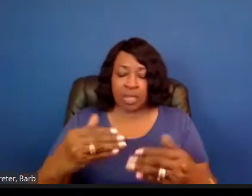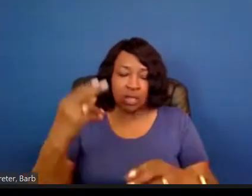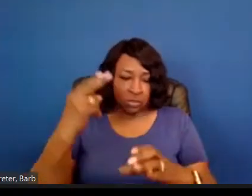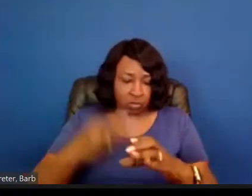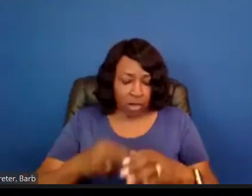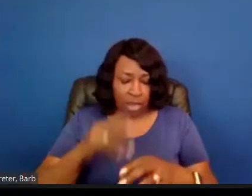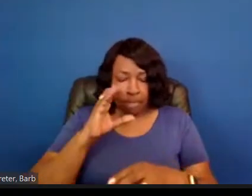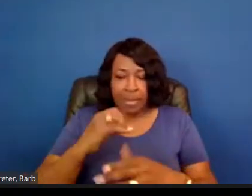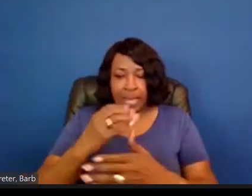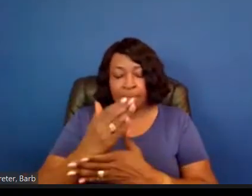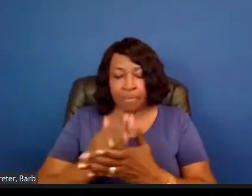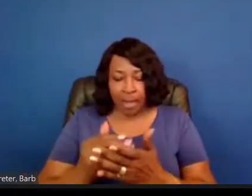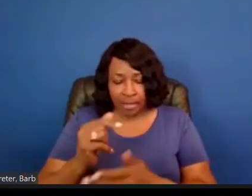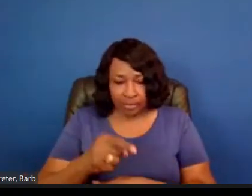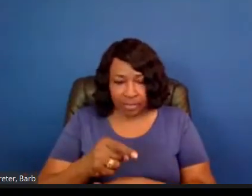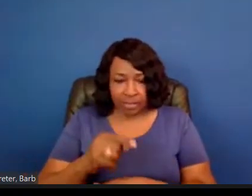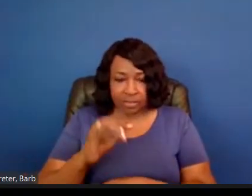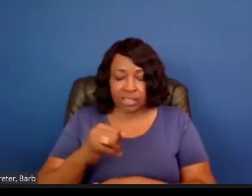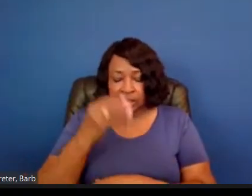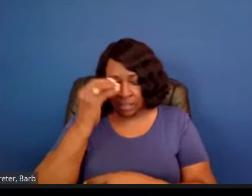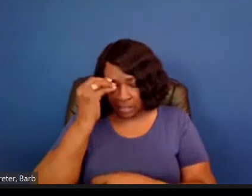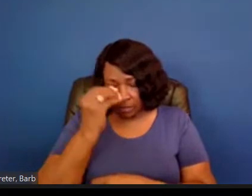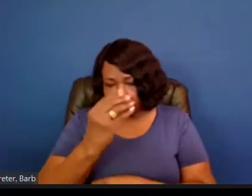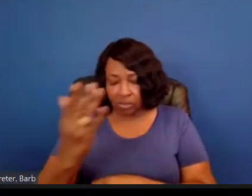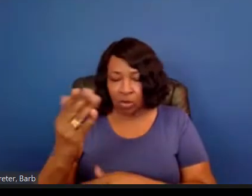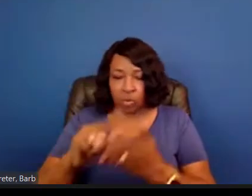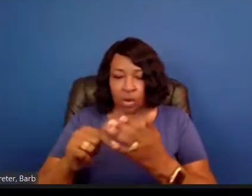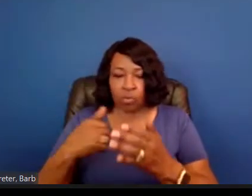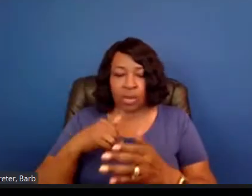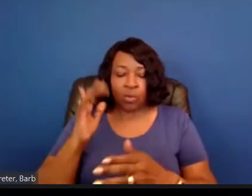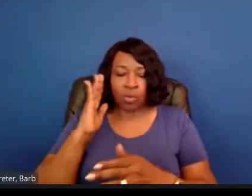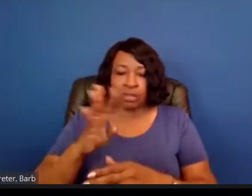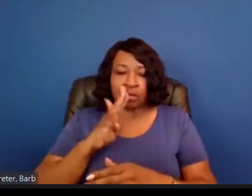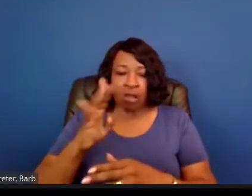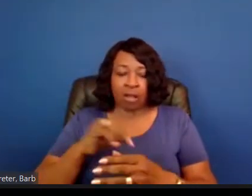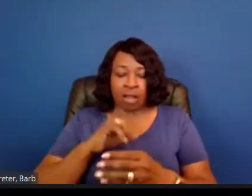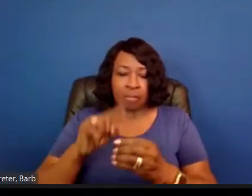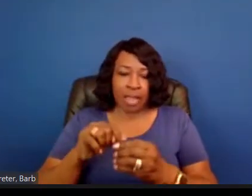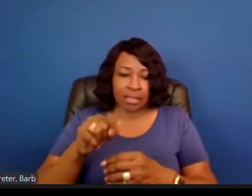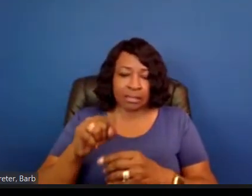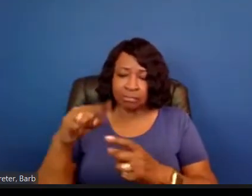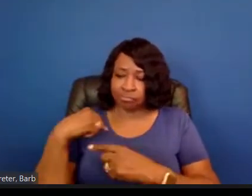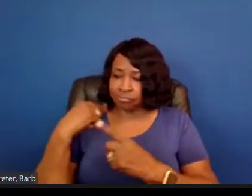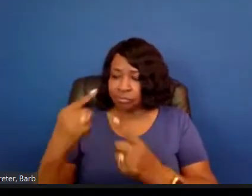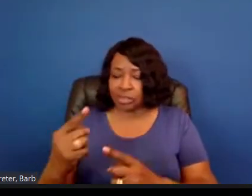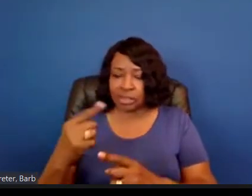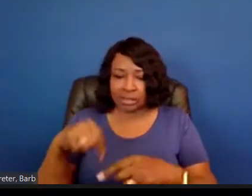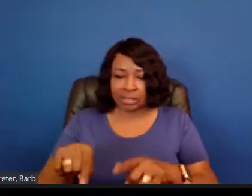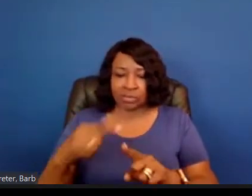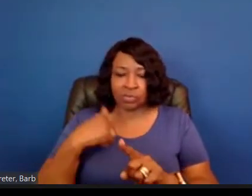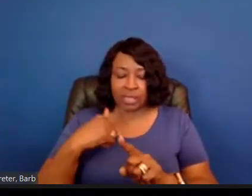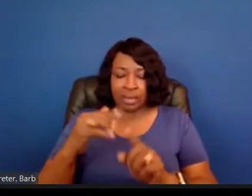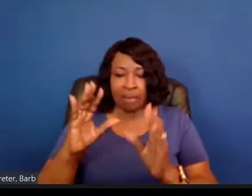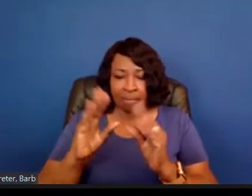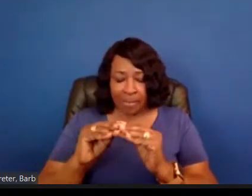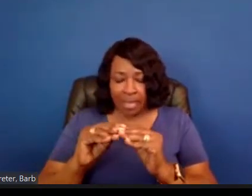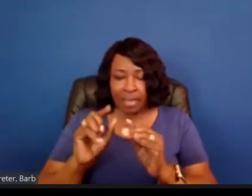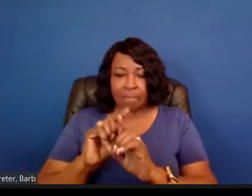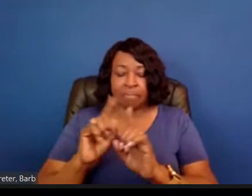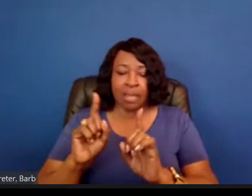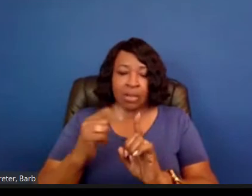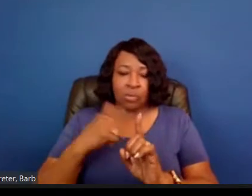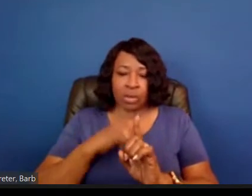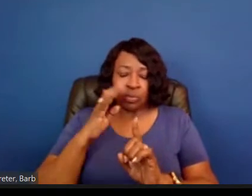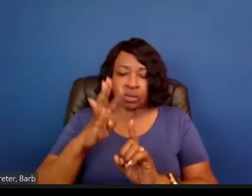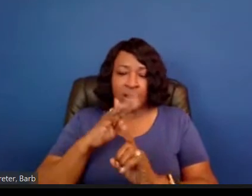it. Just to give you a little bit of idea of what we're going to be talking about. It's been a little while since we've last gotten together. We're going to talk